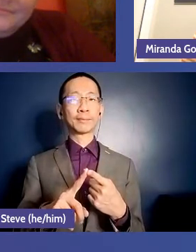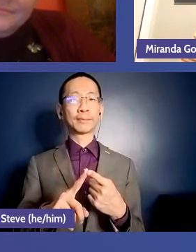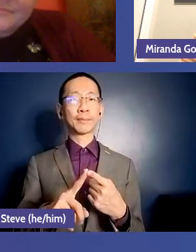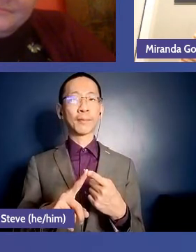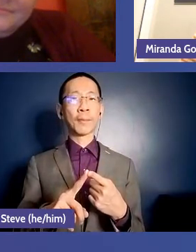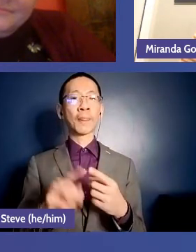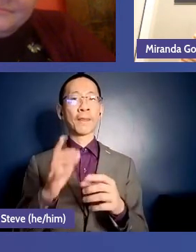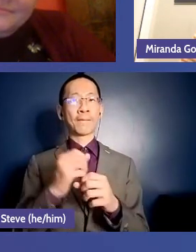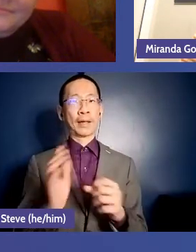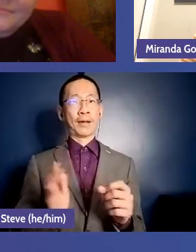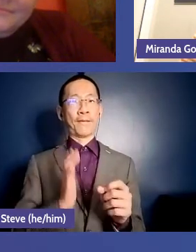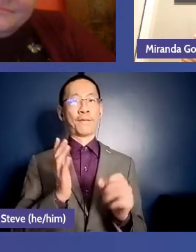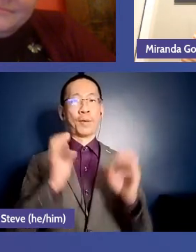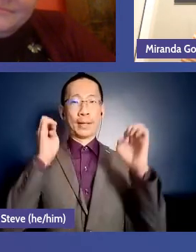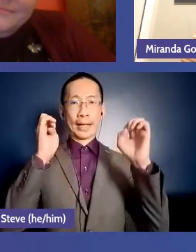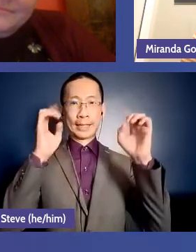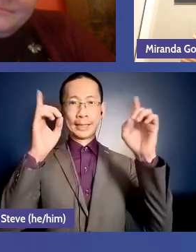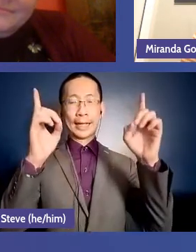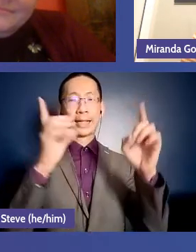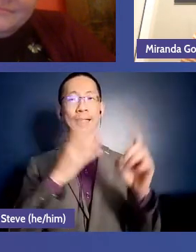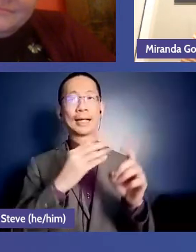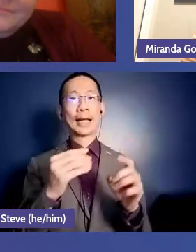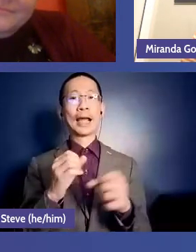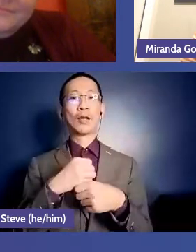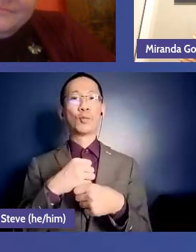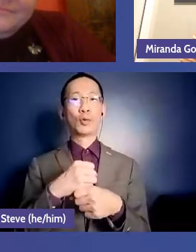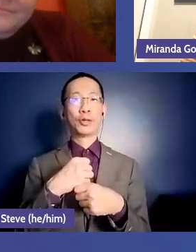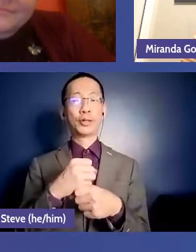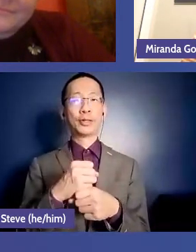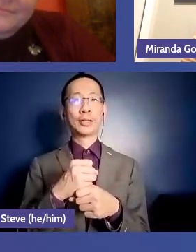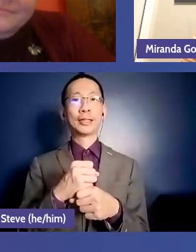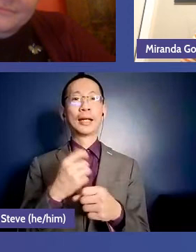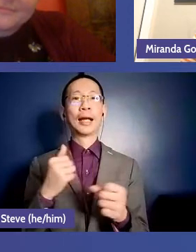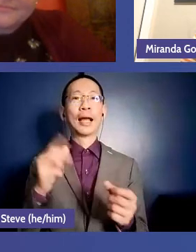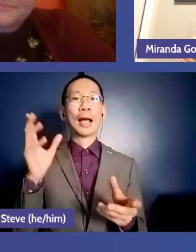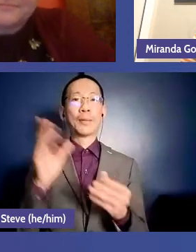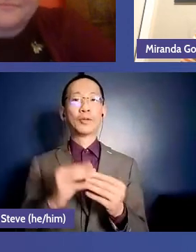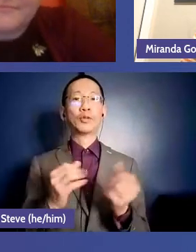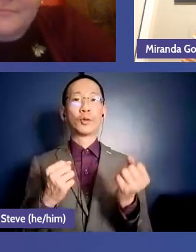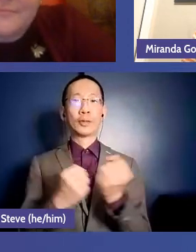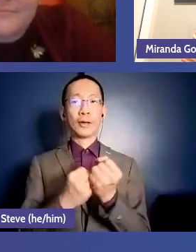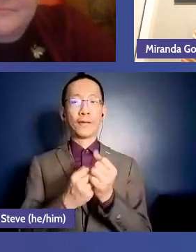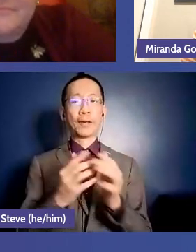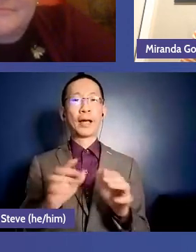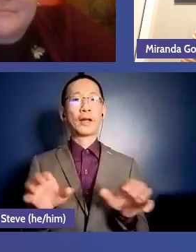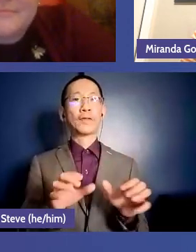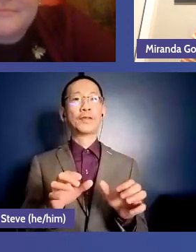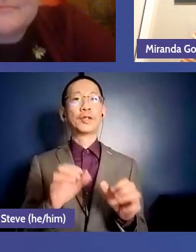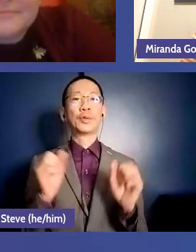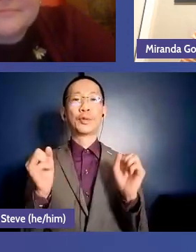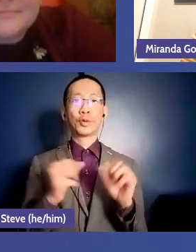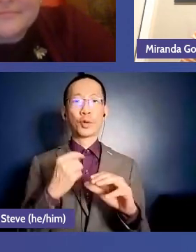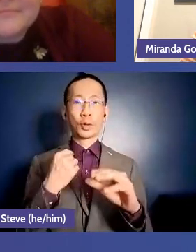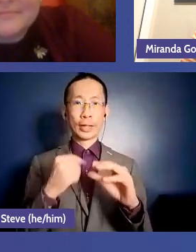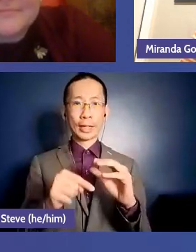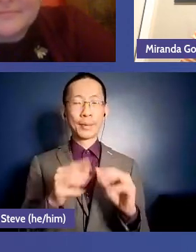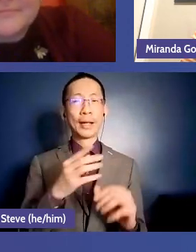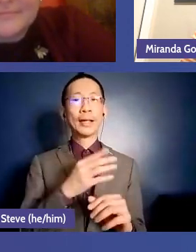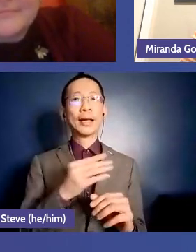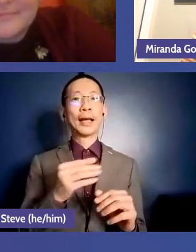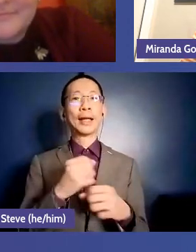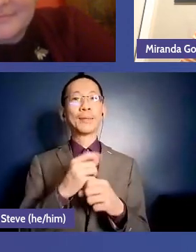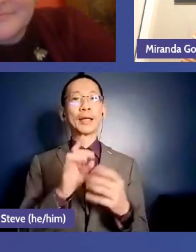get a formal education in producing. I'm a total fan of doing the cold email and